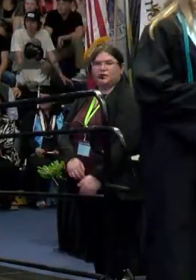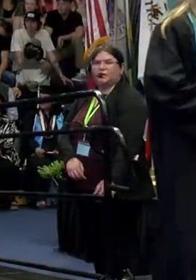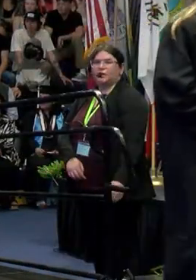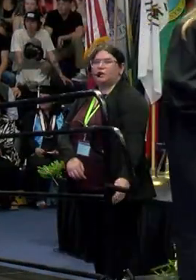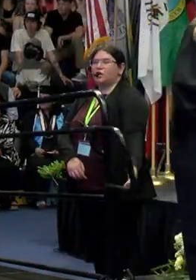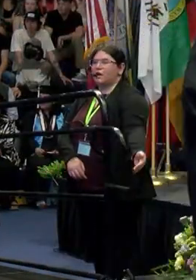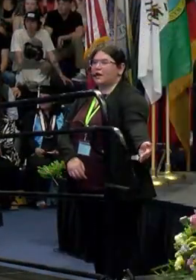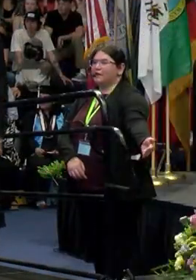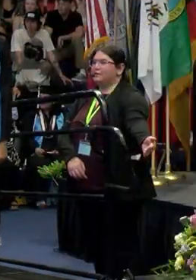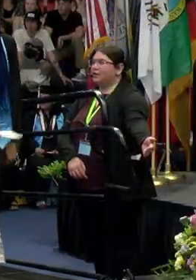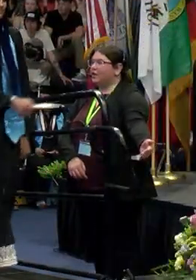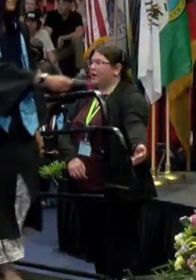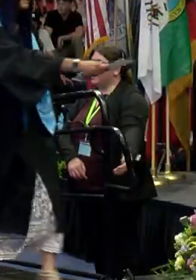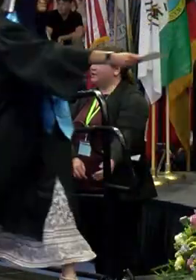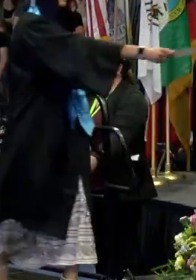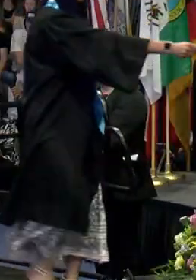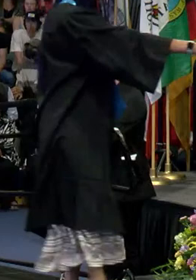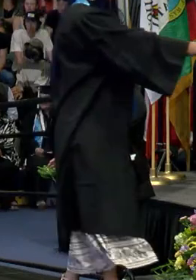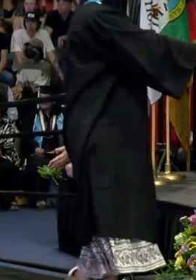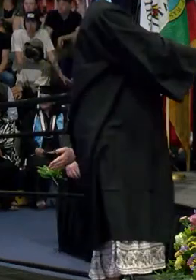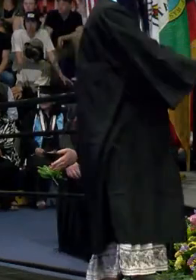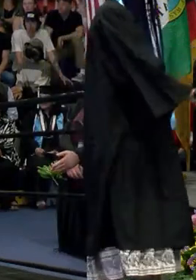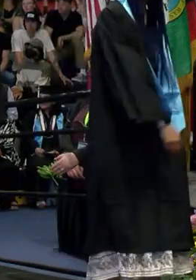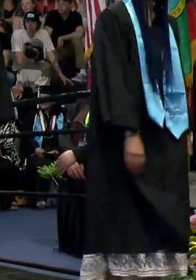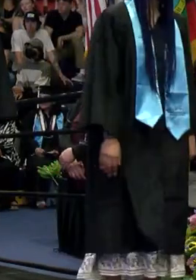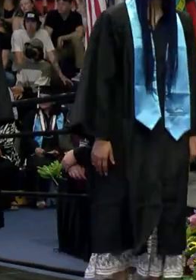Ruby Boss.